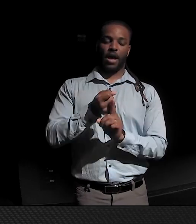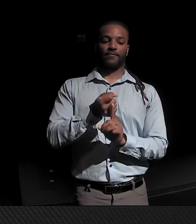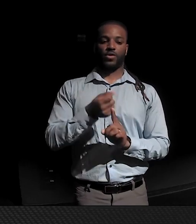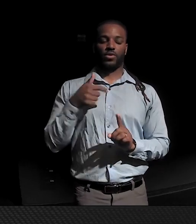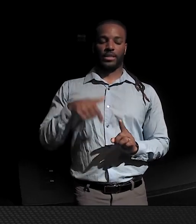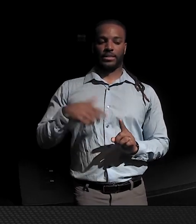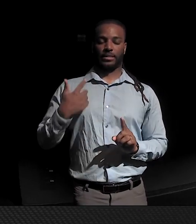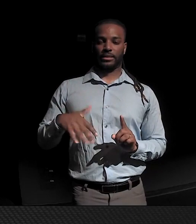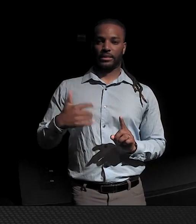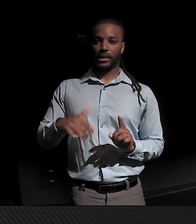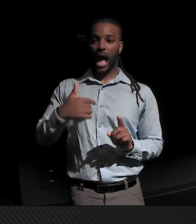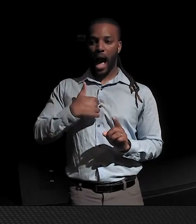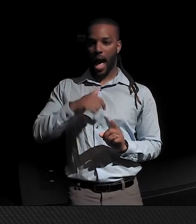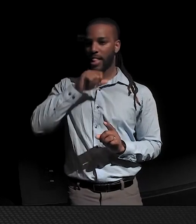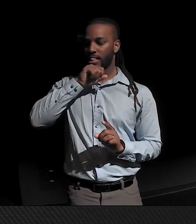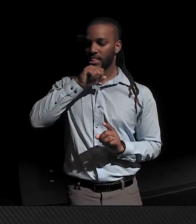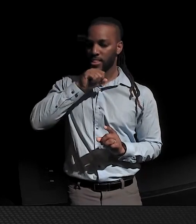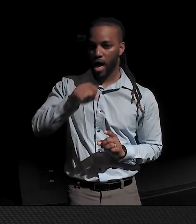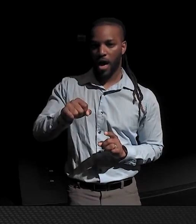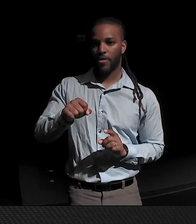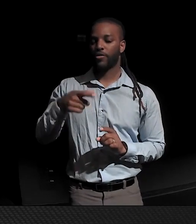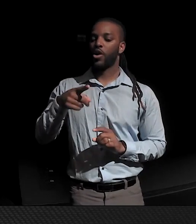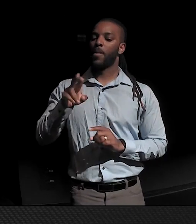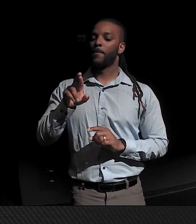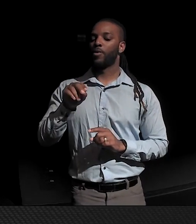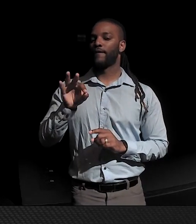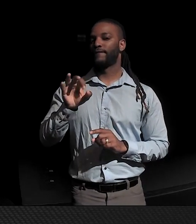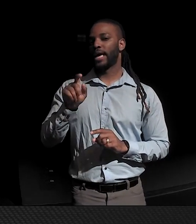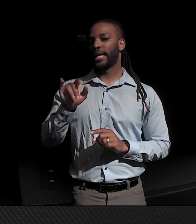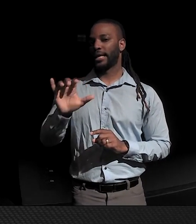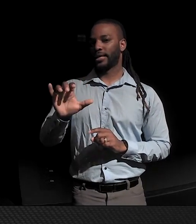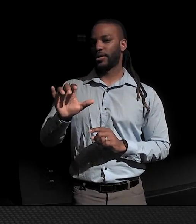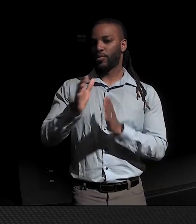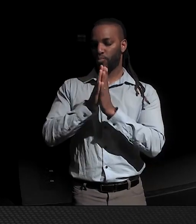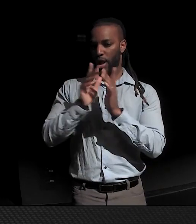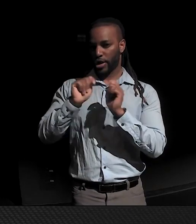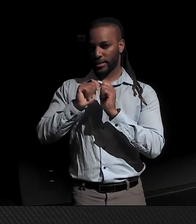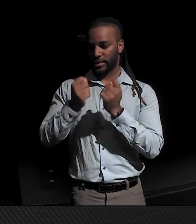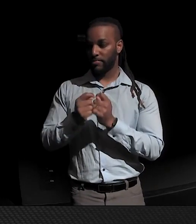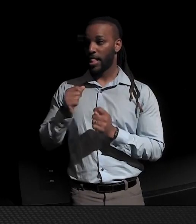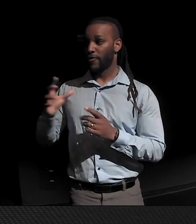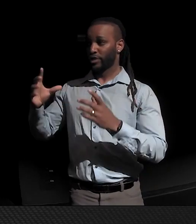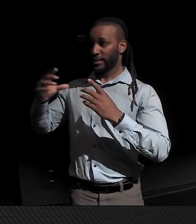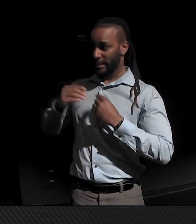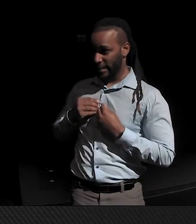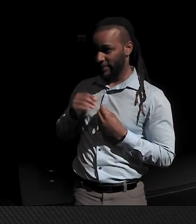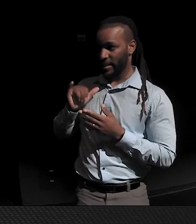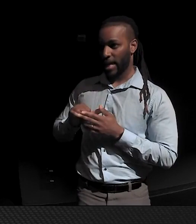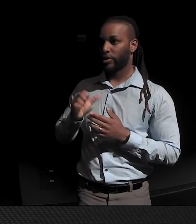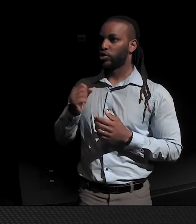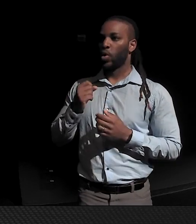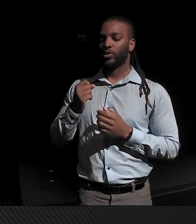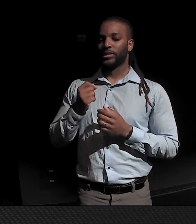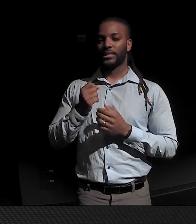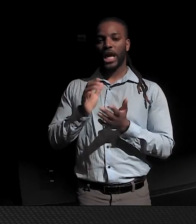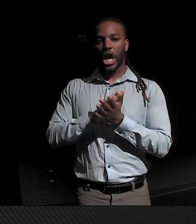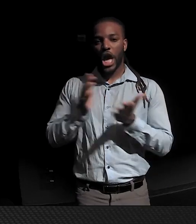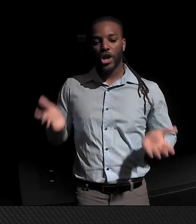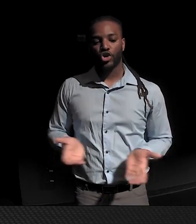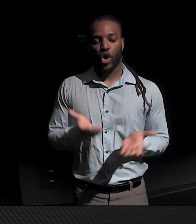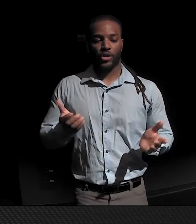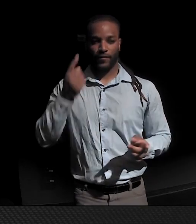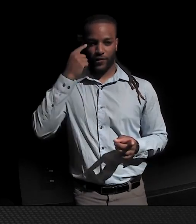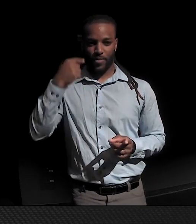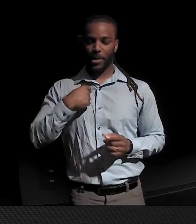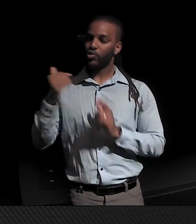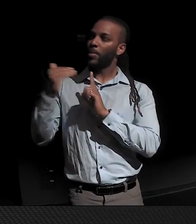this is. And I love prophetic prayer and communion. I do too. I love receiving prophetic prayer and communion. It's so encouraging to me. It just reminds me about